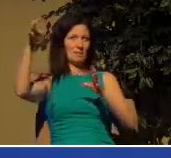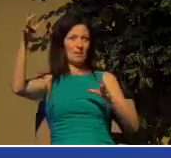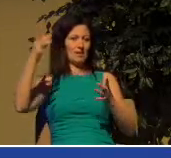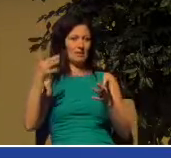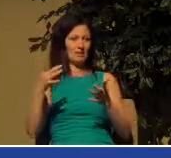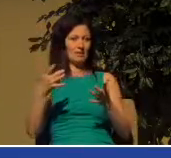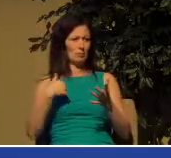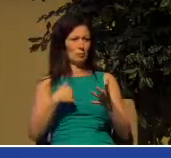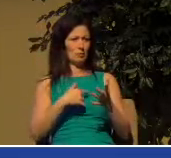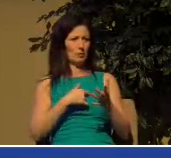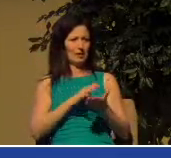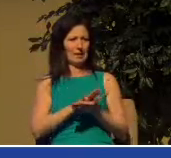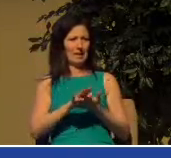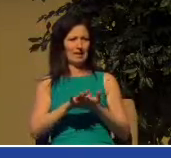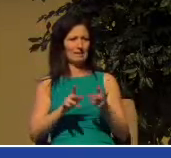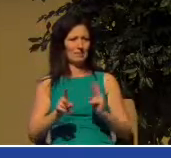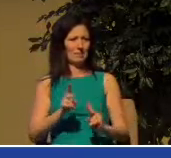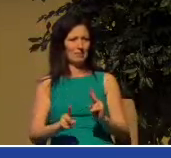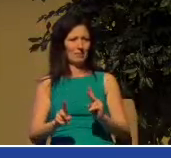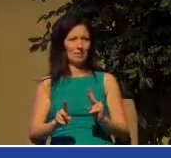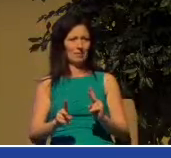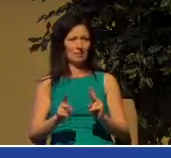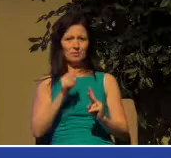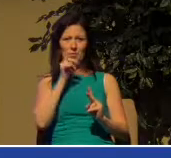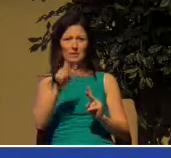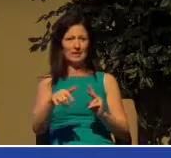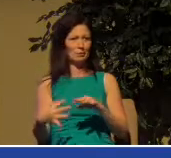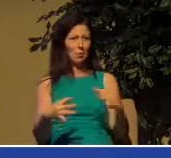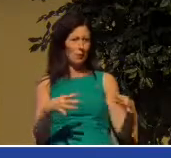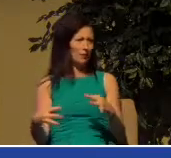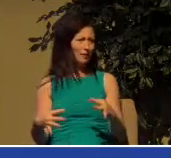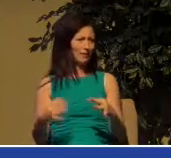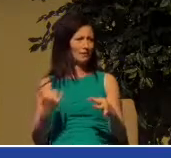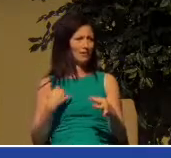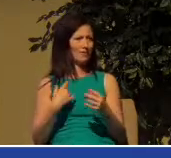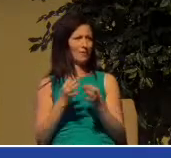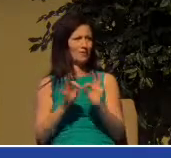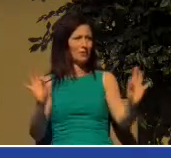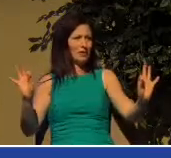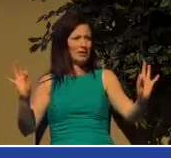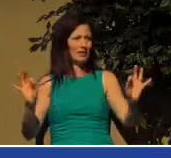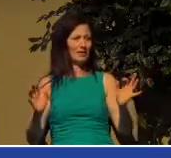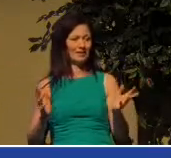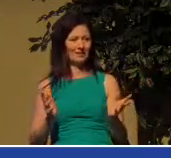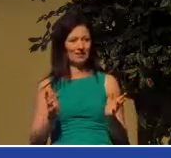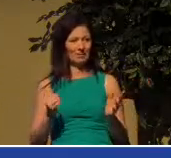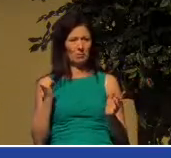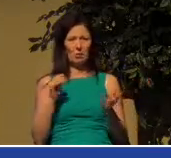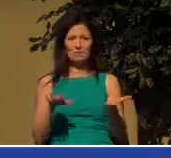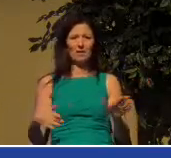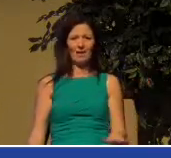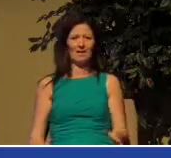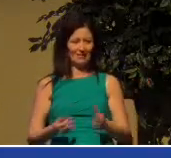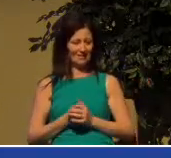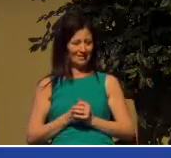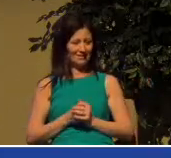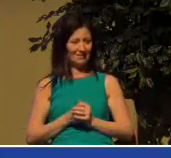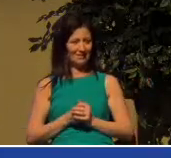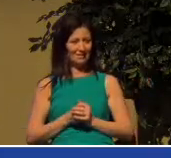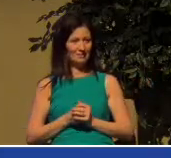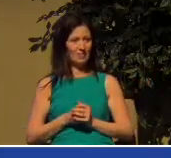wage war to live in freedom and liberty. Not to mention, we wouldn't get sick and die. So